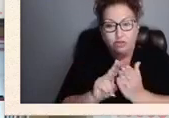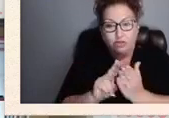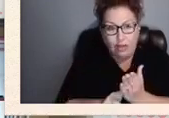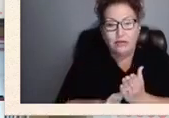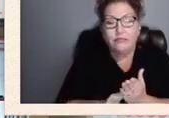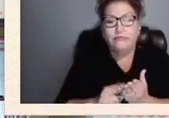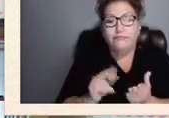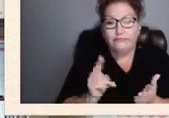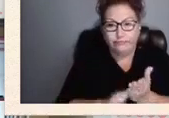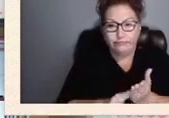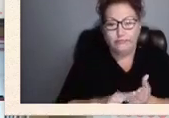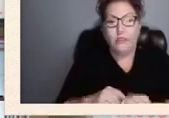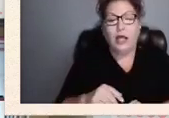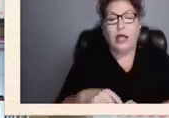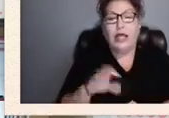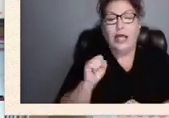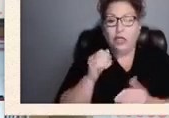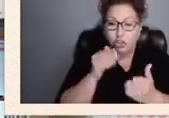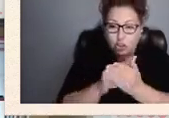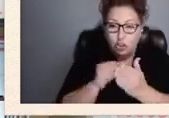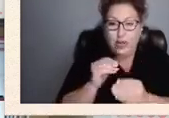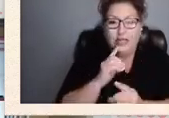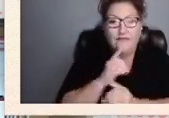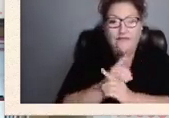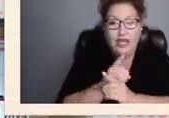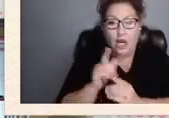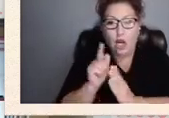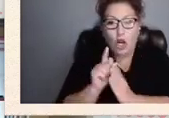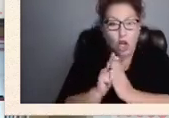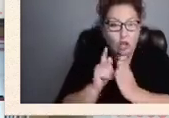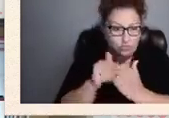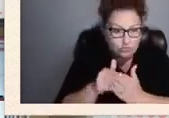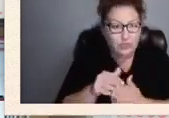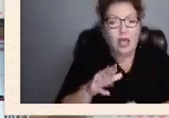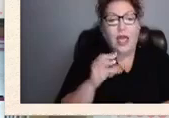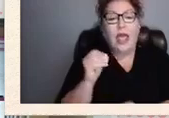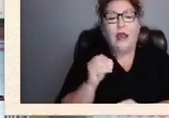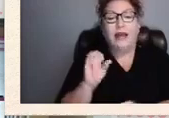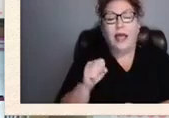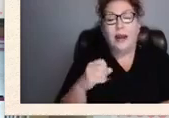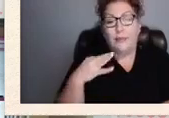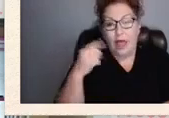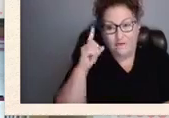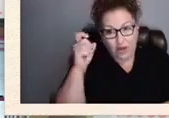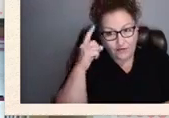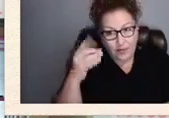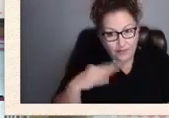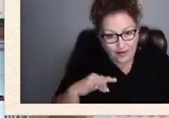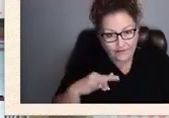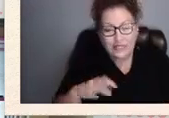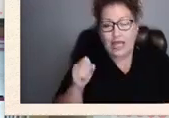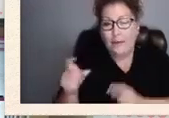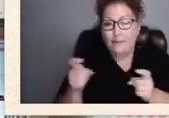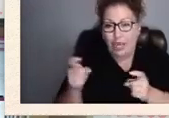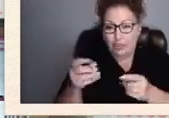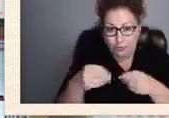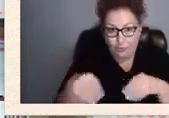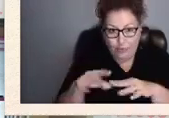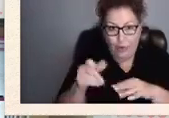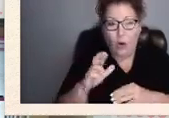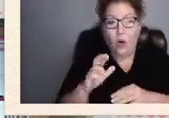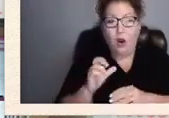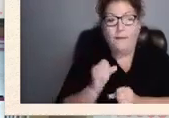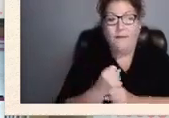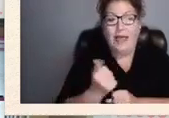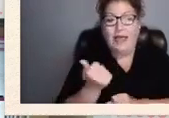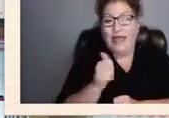sue and defend lawsuits, they can apply for government benefits, they can manage the property or make gifts or dispositions